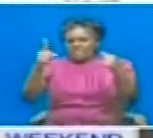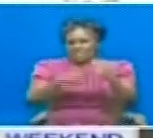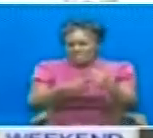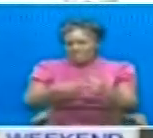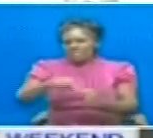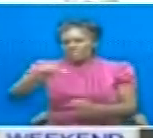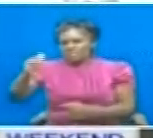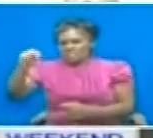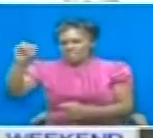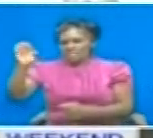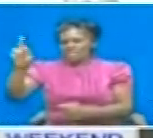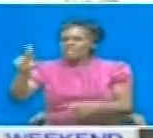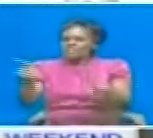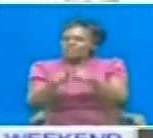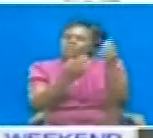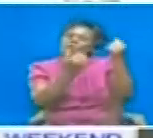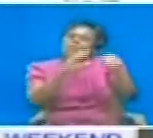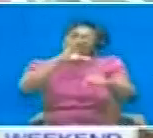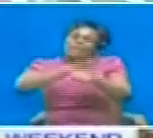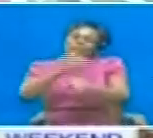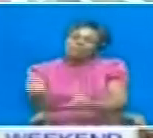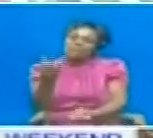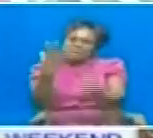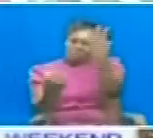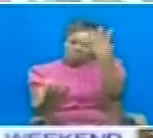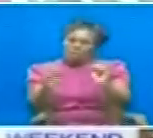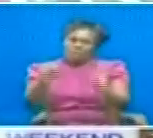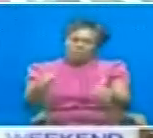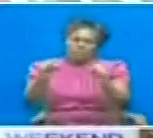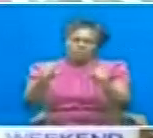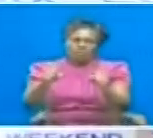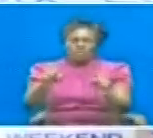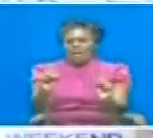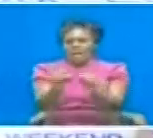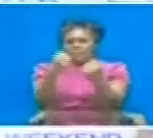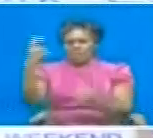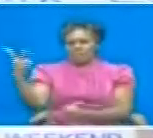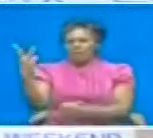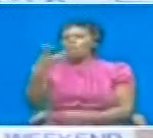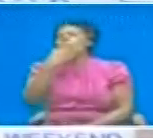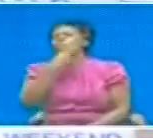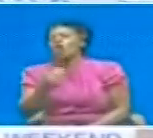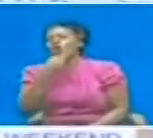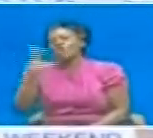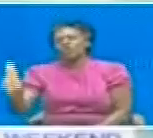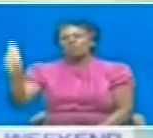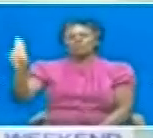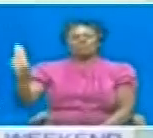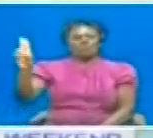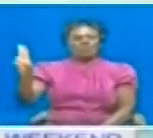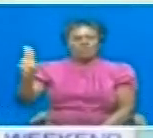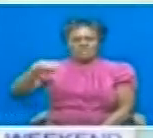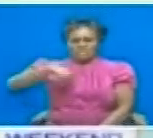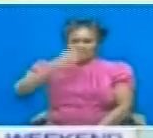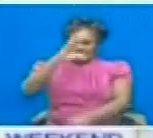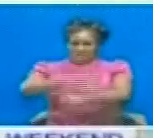Chelsea Njeri. She was also hoping for a miracle, one that also came in March, a boy, Uhuru Kenyatta. Mimi